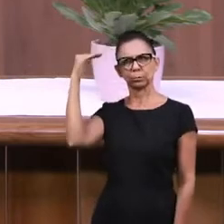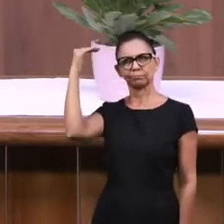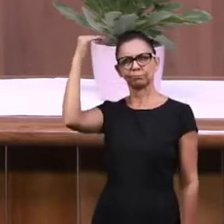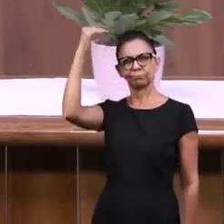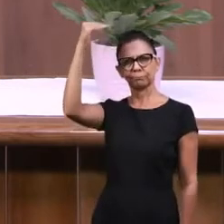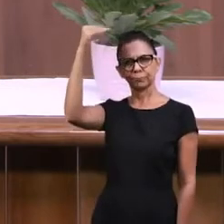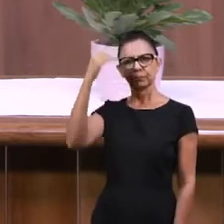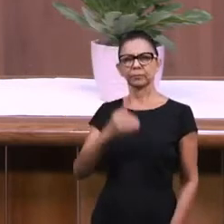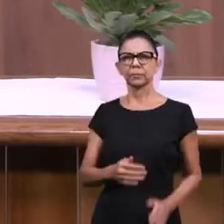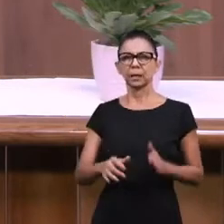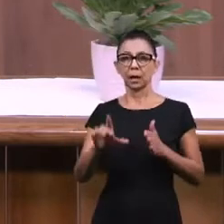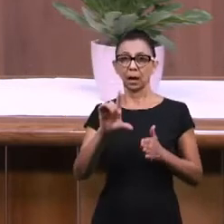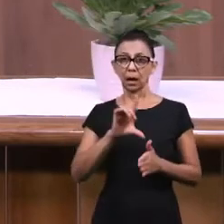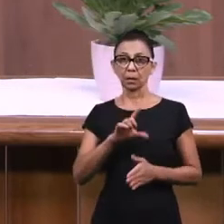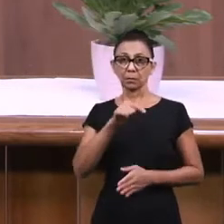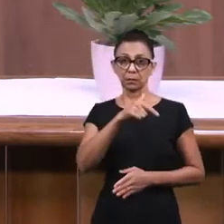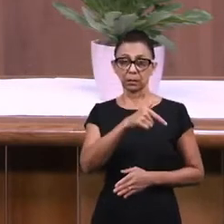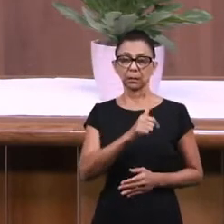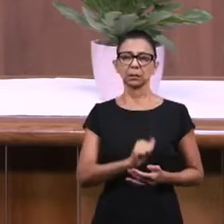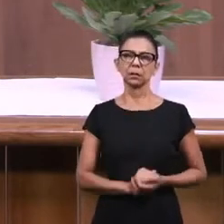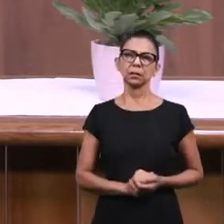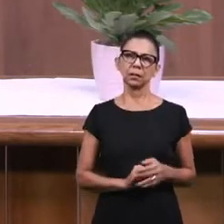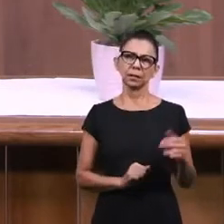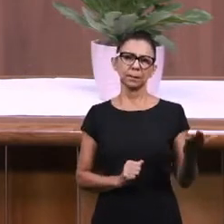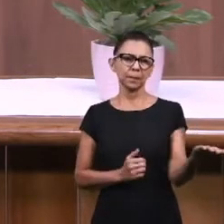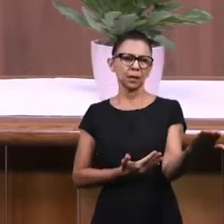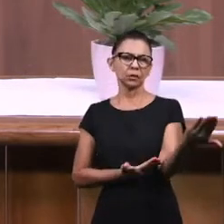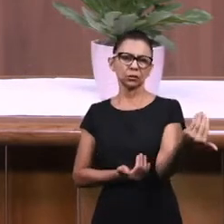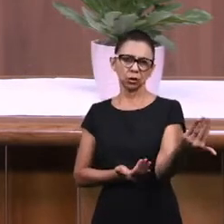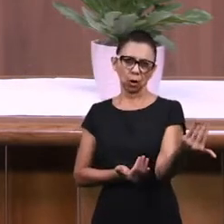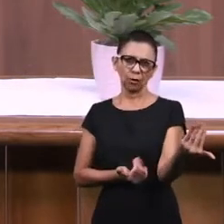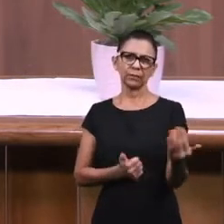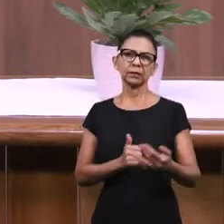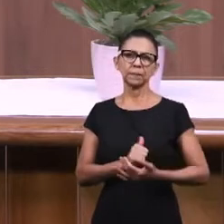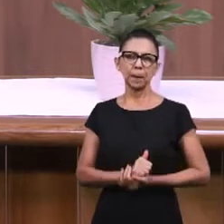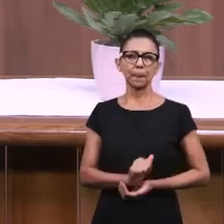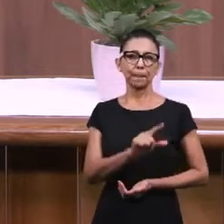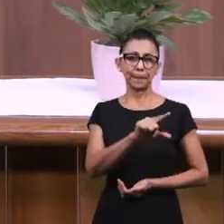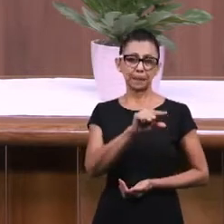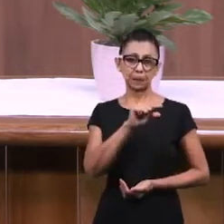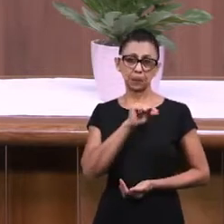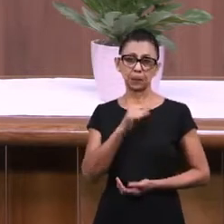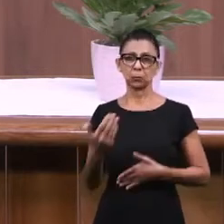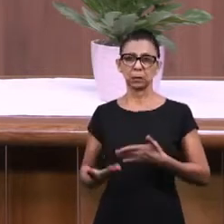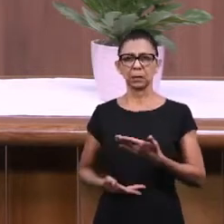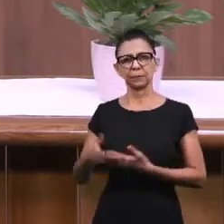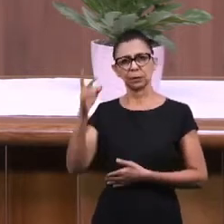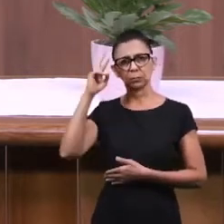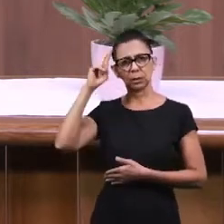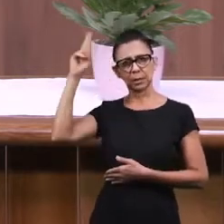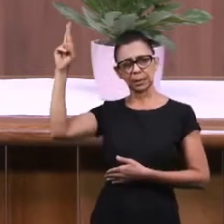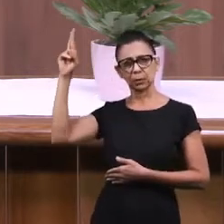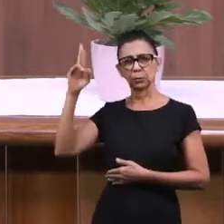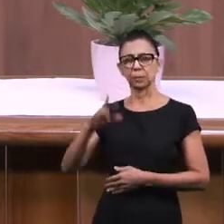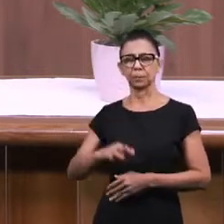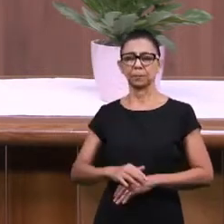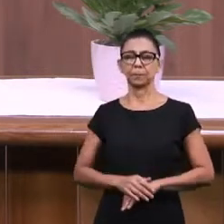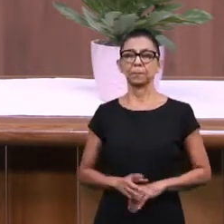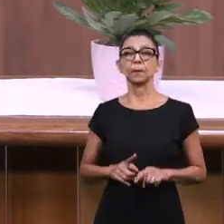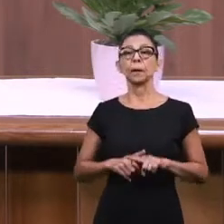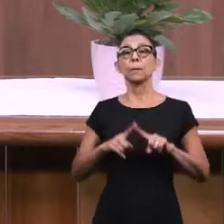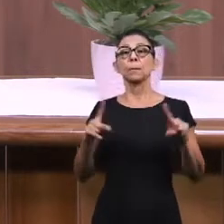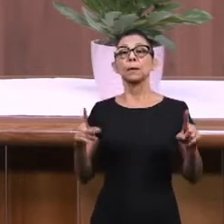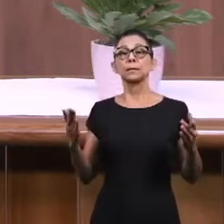not a youth, who decided to follow the Lord and to sanctify himself before the Lord and only seek the